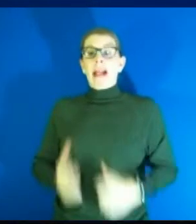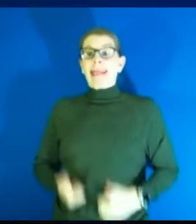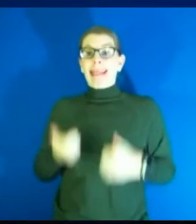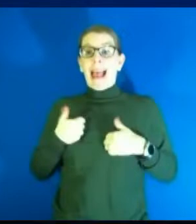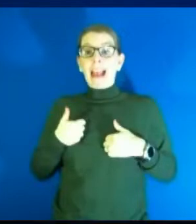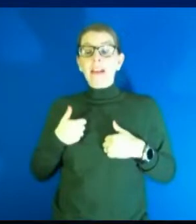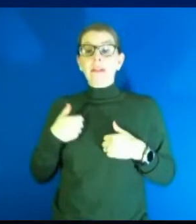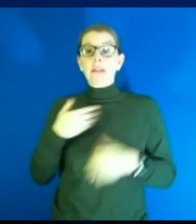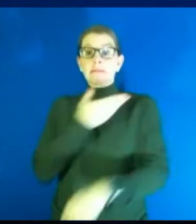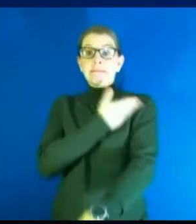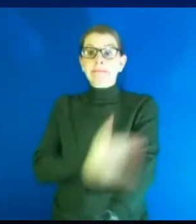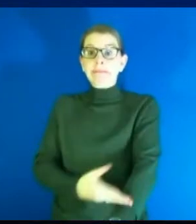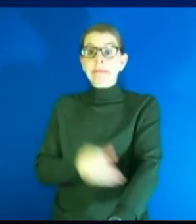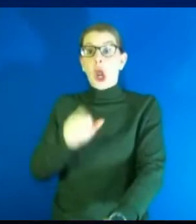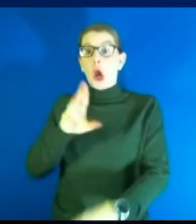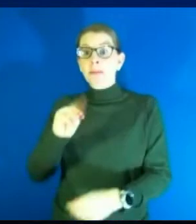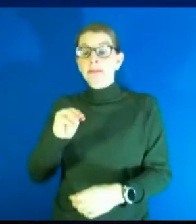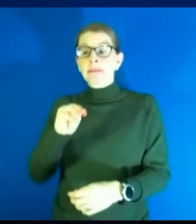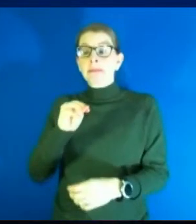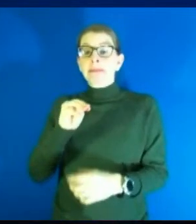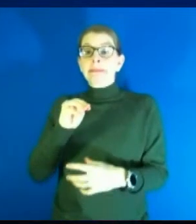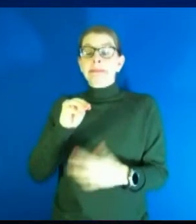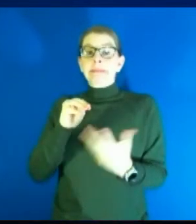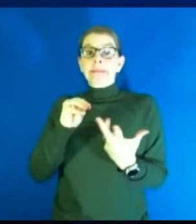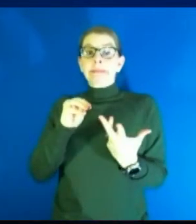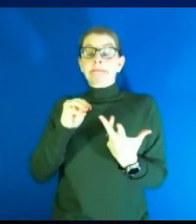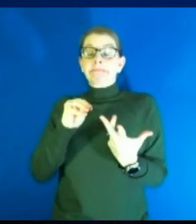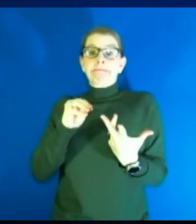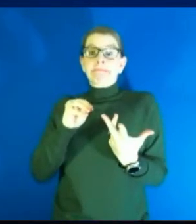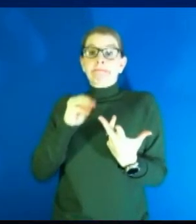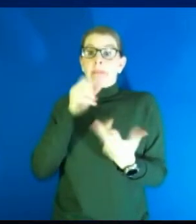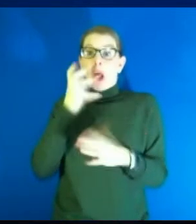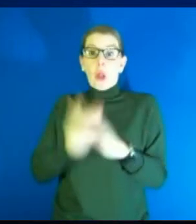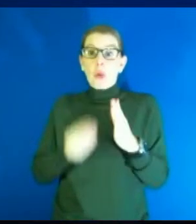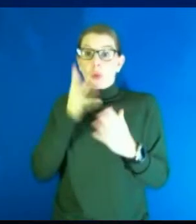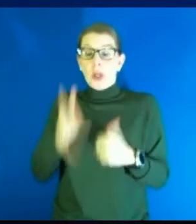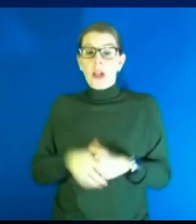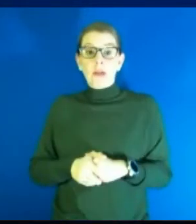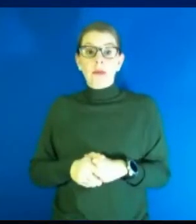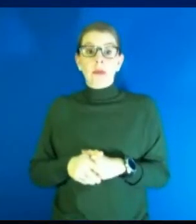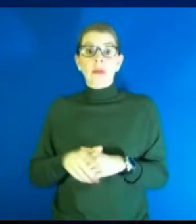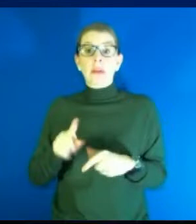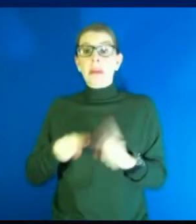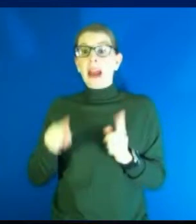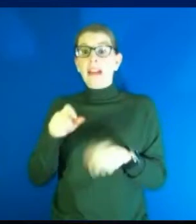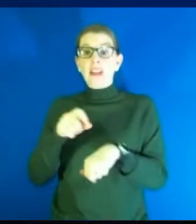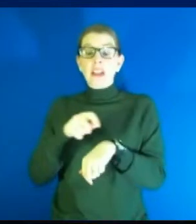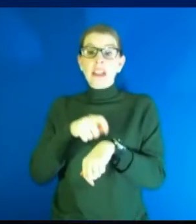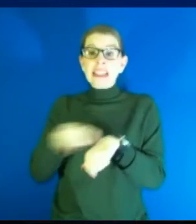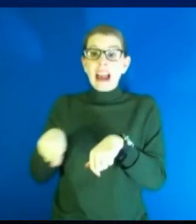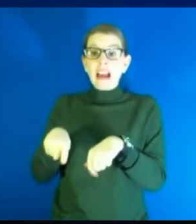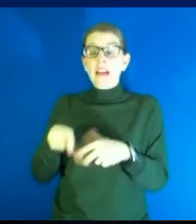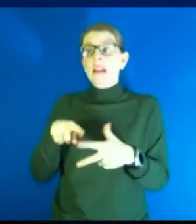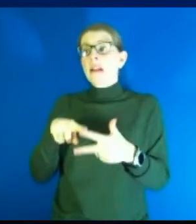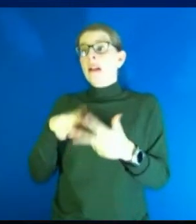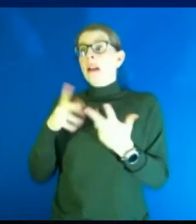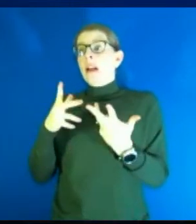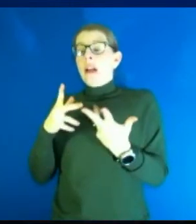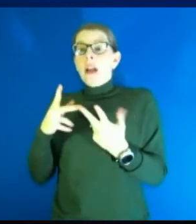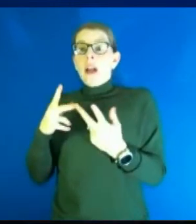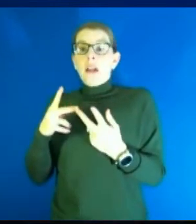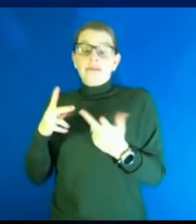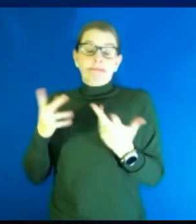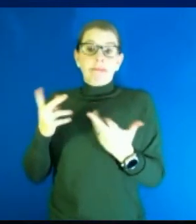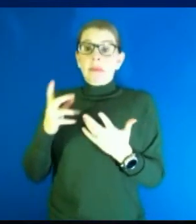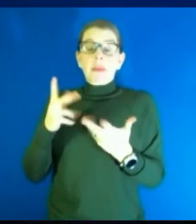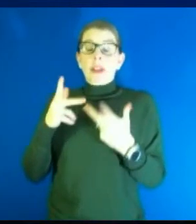risk. Minor cuts, sprains, if you have maybe COVID but are not severe, those sort of things. An emergency department, as